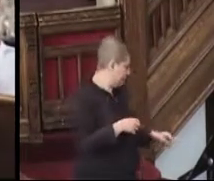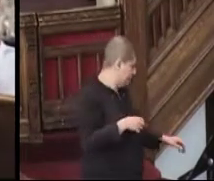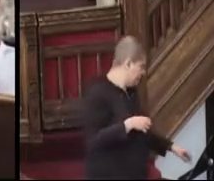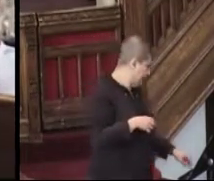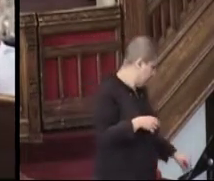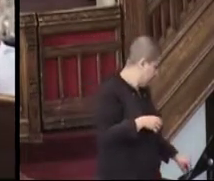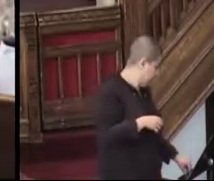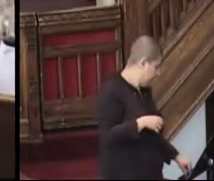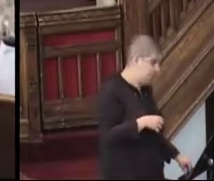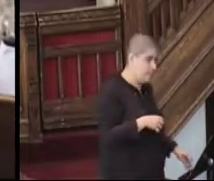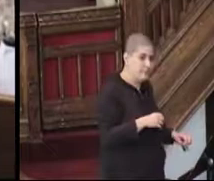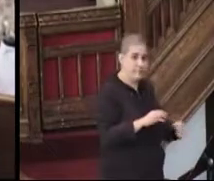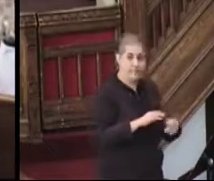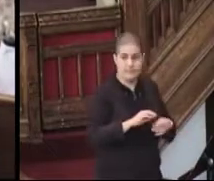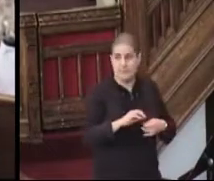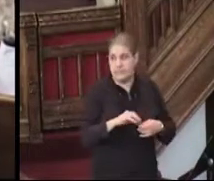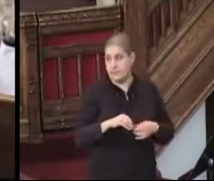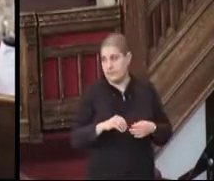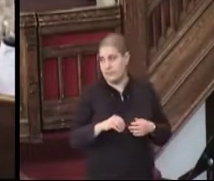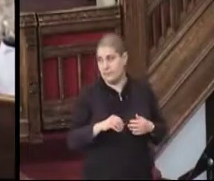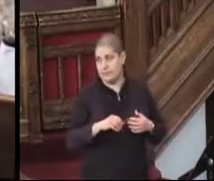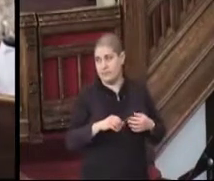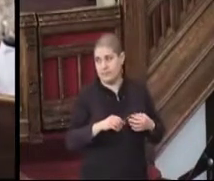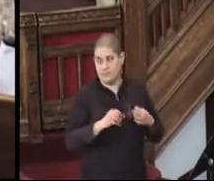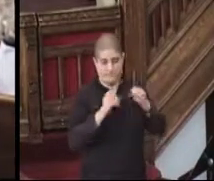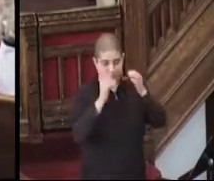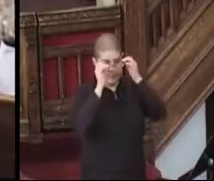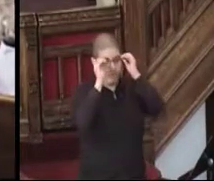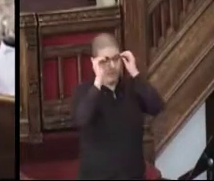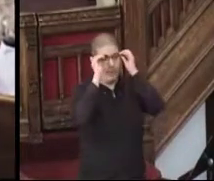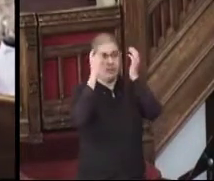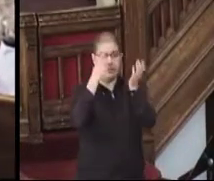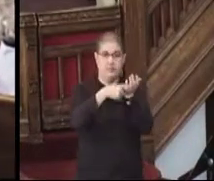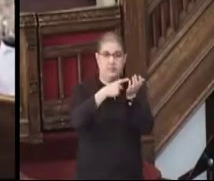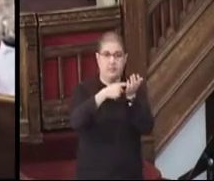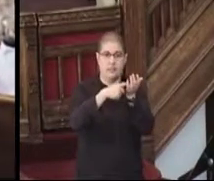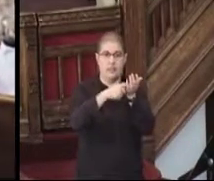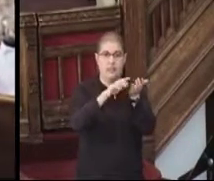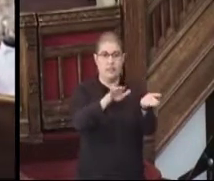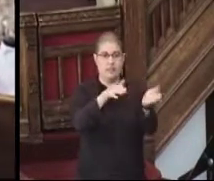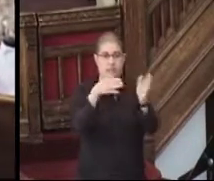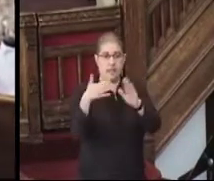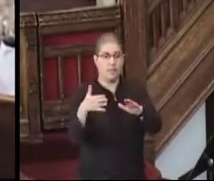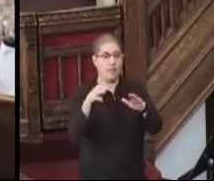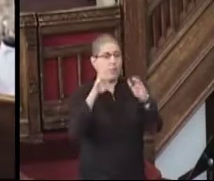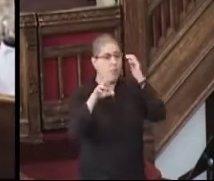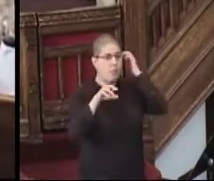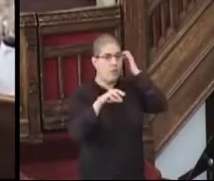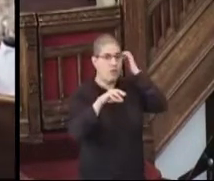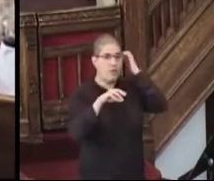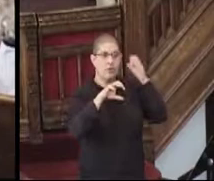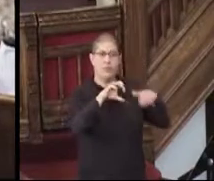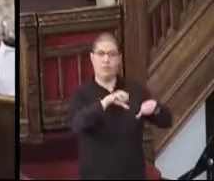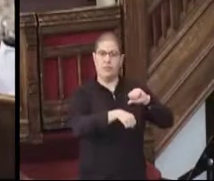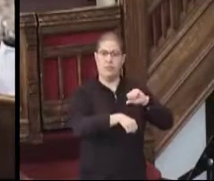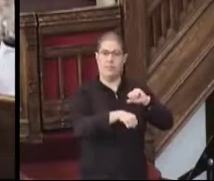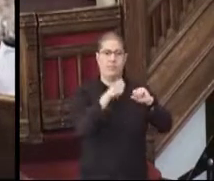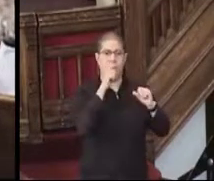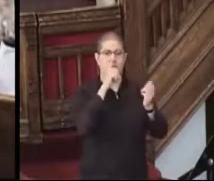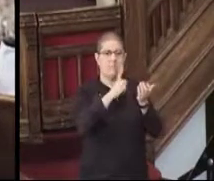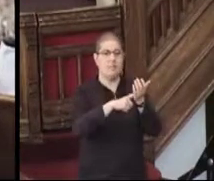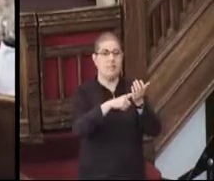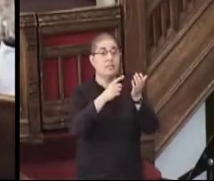not about death or grieving. It's about attachment. And sometimes our attachments can hold us